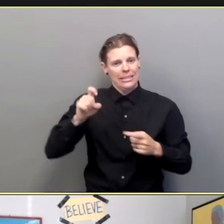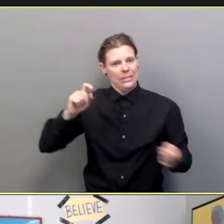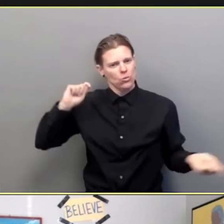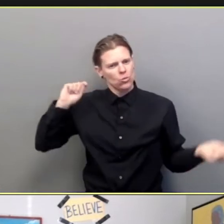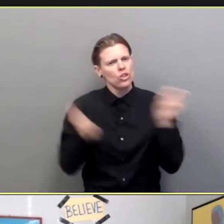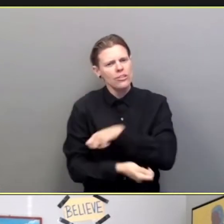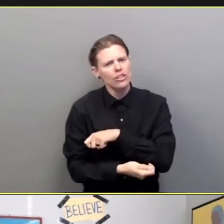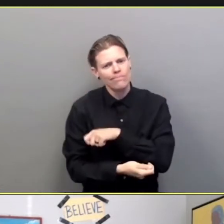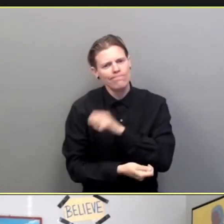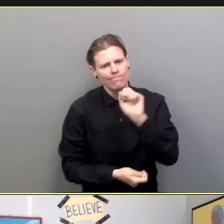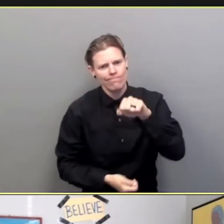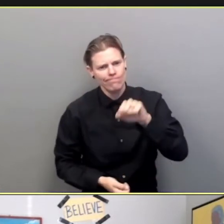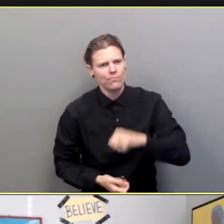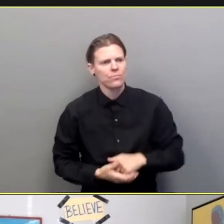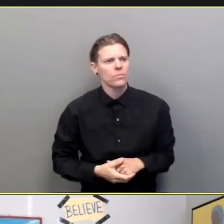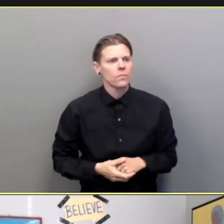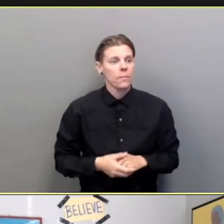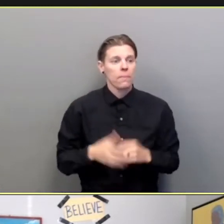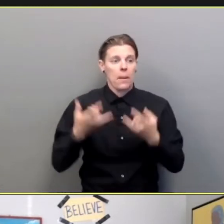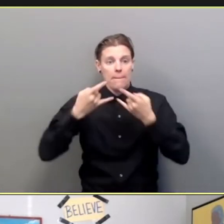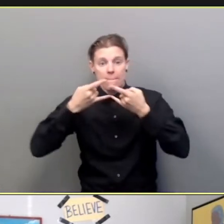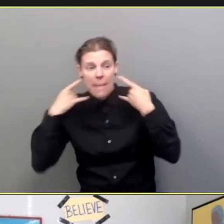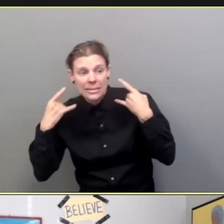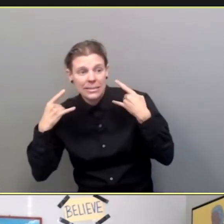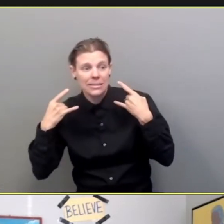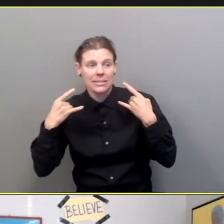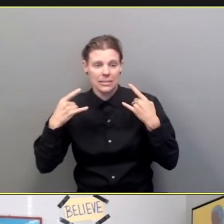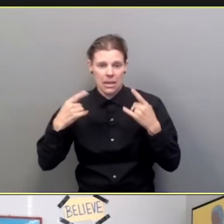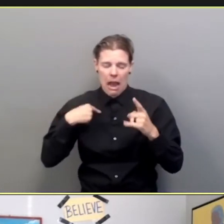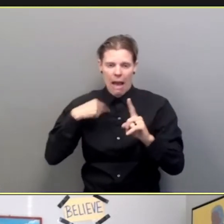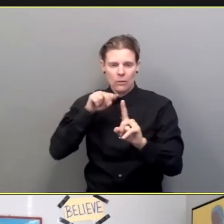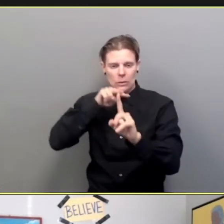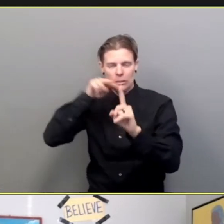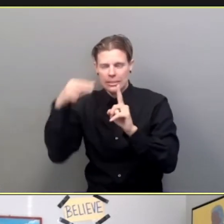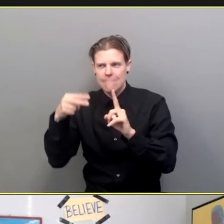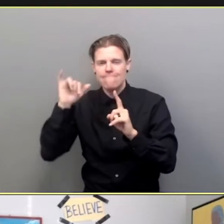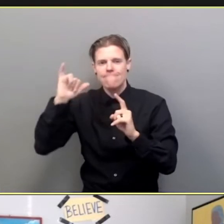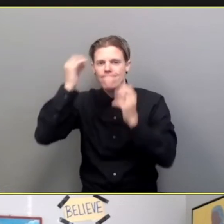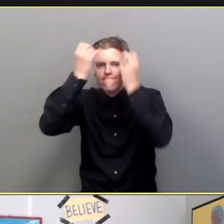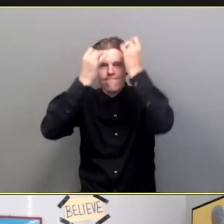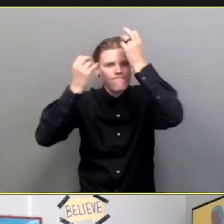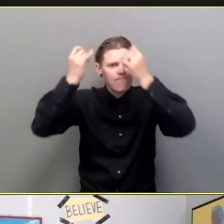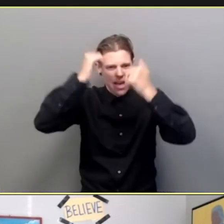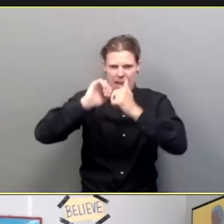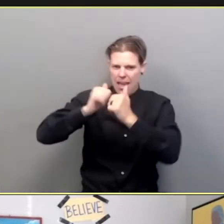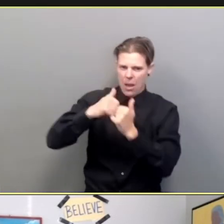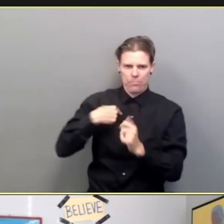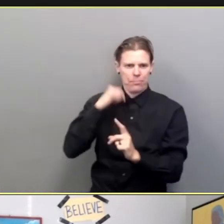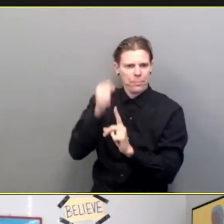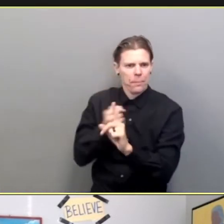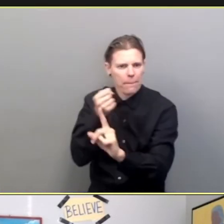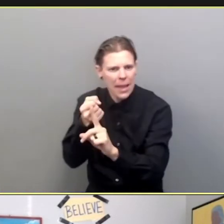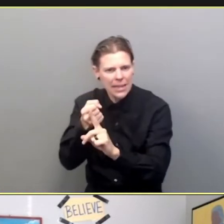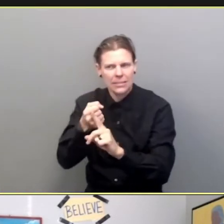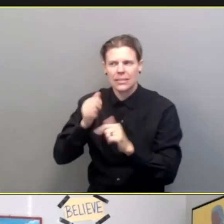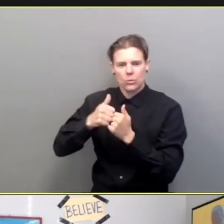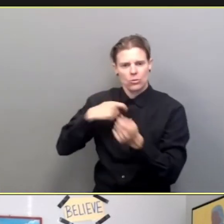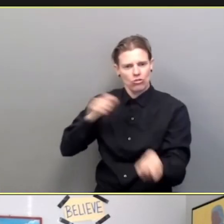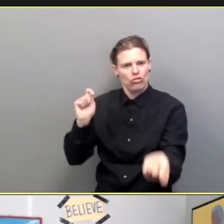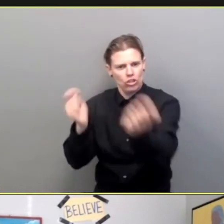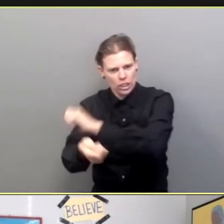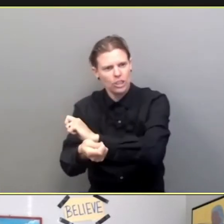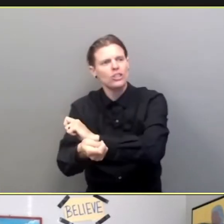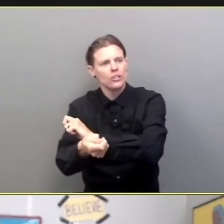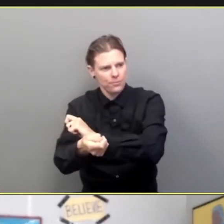and protection. I know other states, interestingly, New York, I know is a state, San Francisco